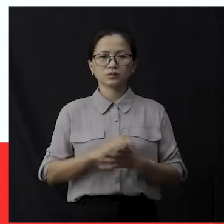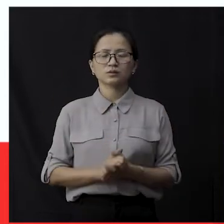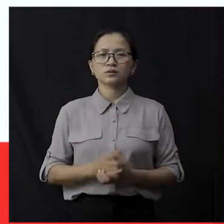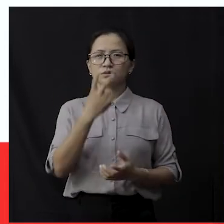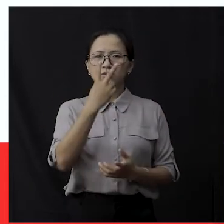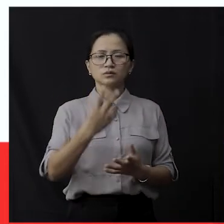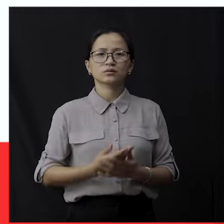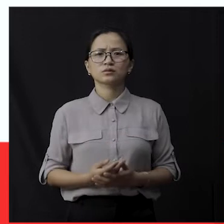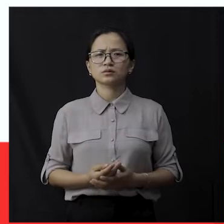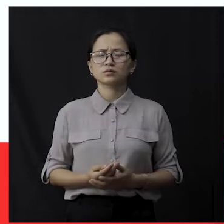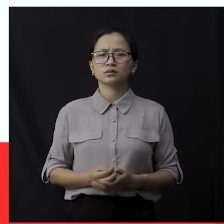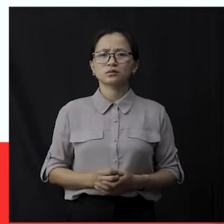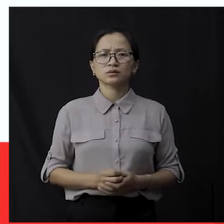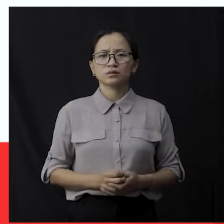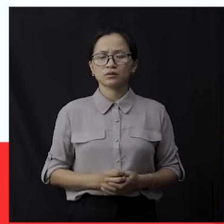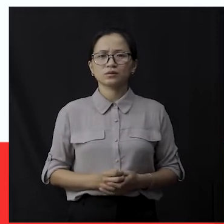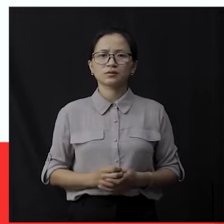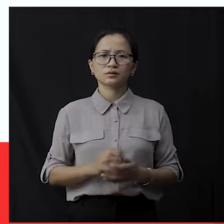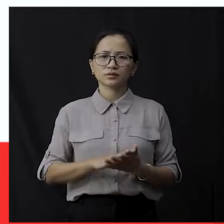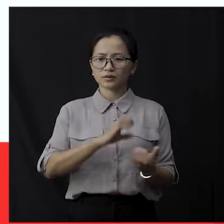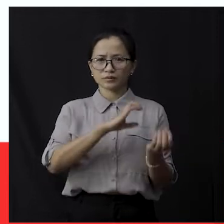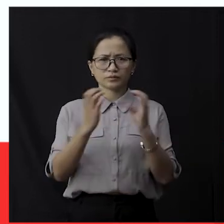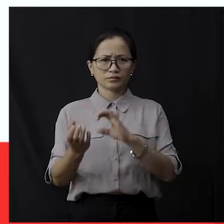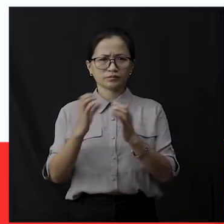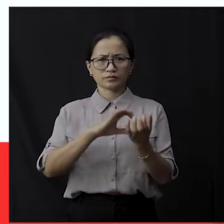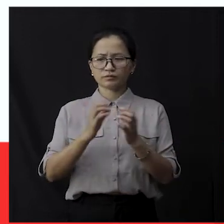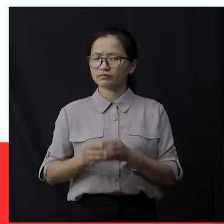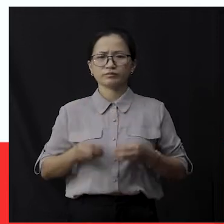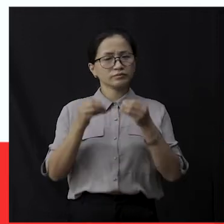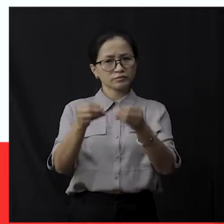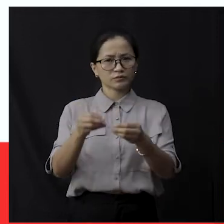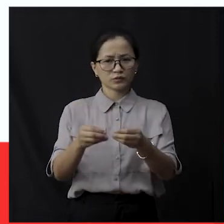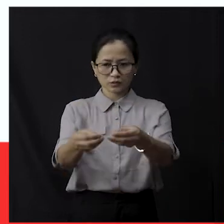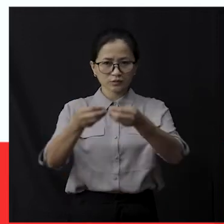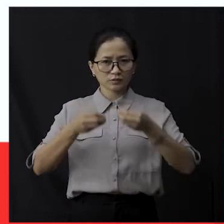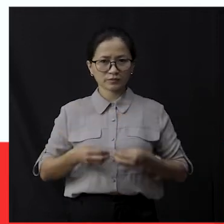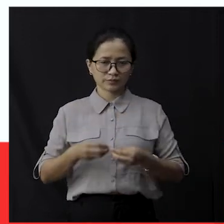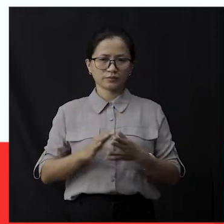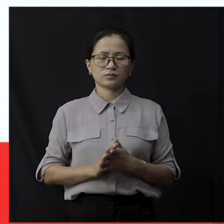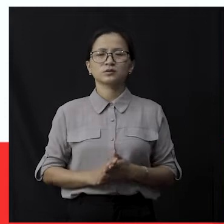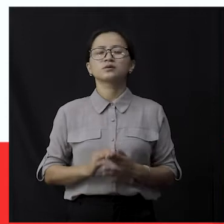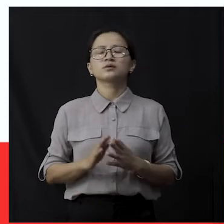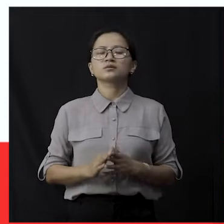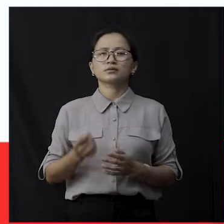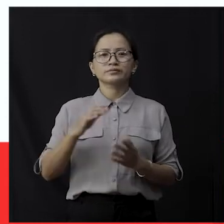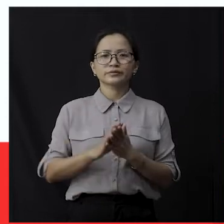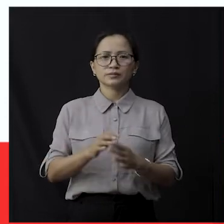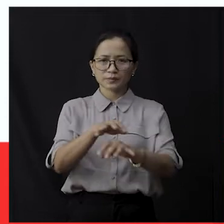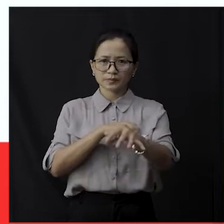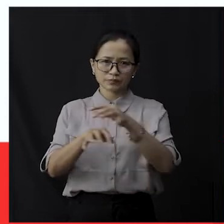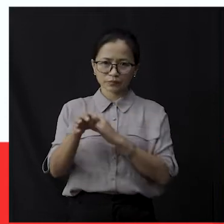So see, we can see here exchange of gases between the plants and animals, right,